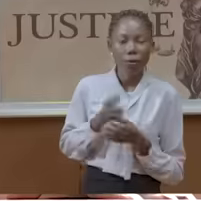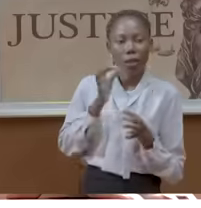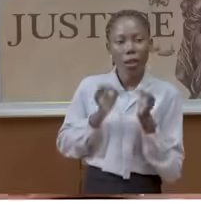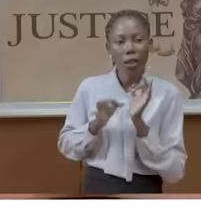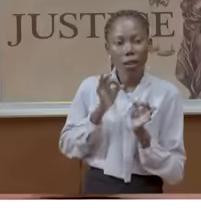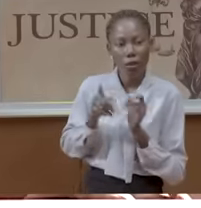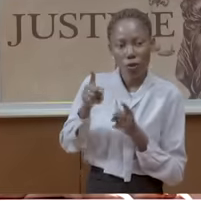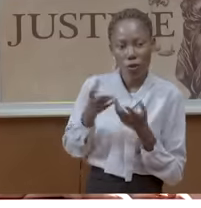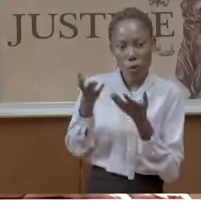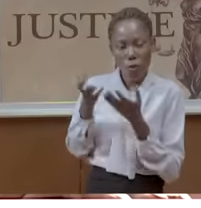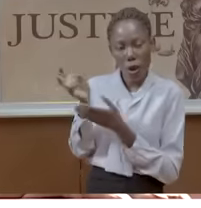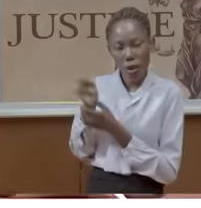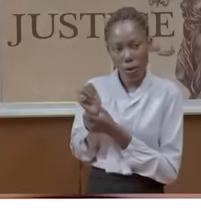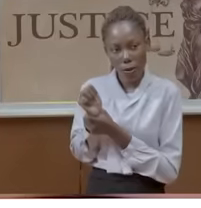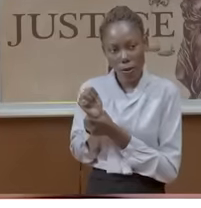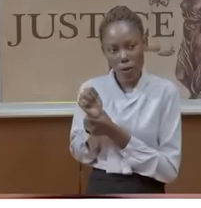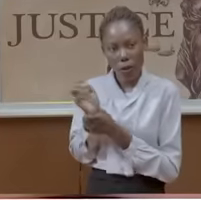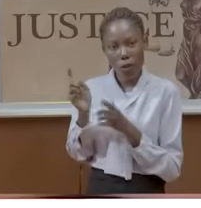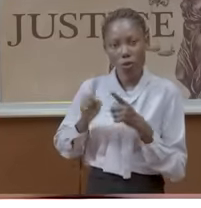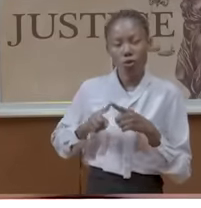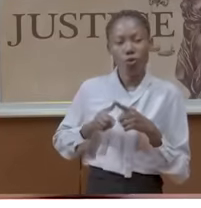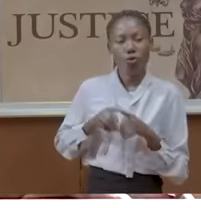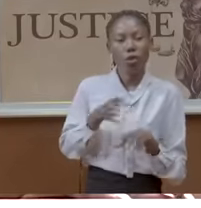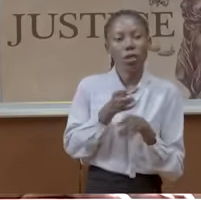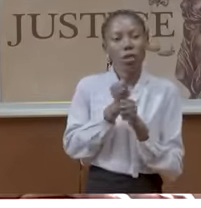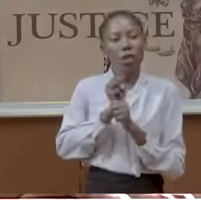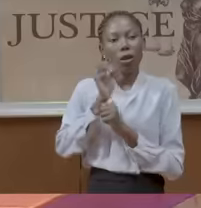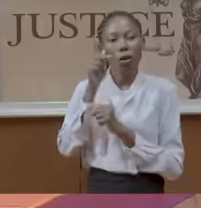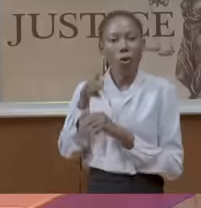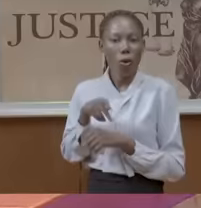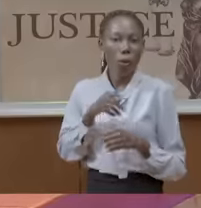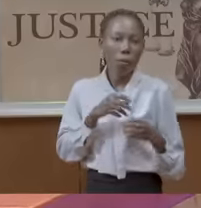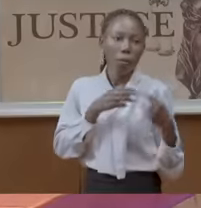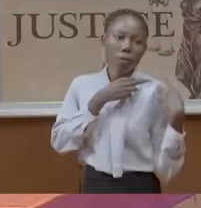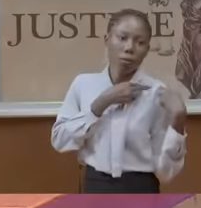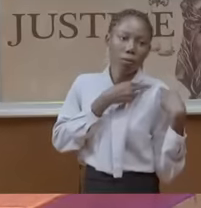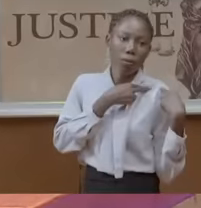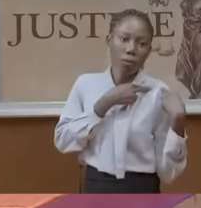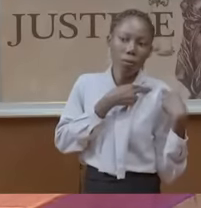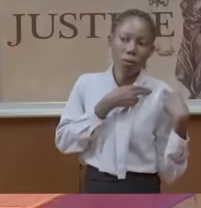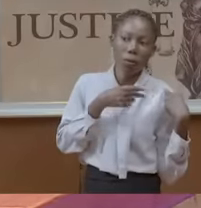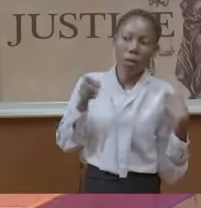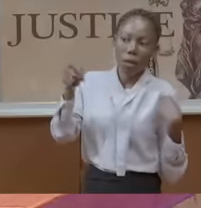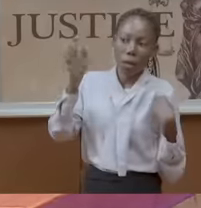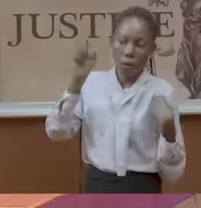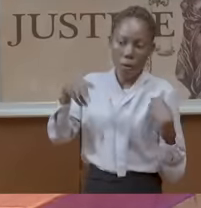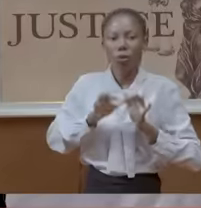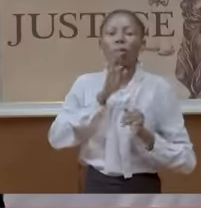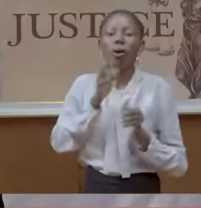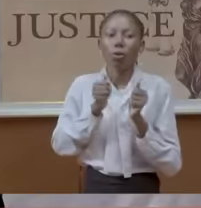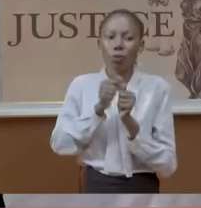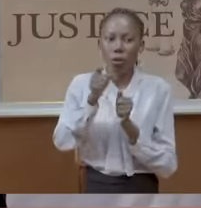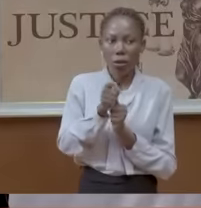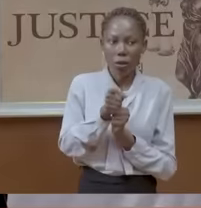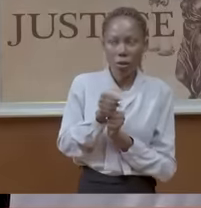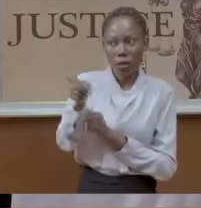if you expect him to take up responsibility on them, he must have access to them. He's